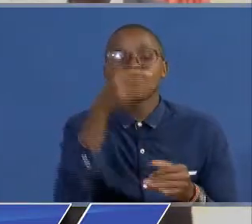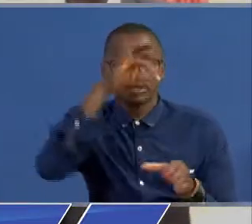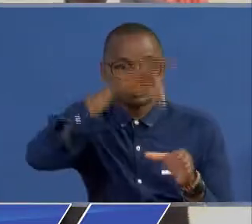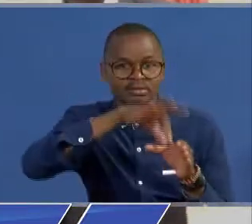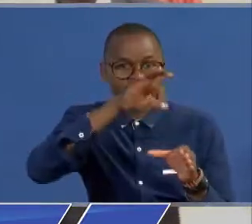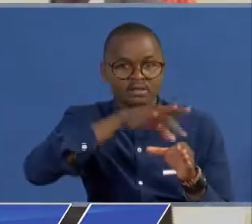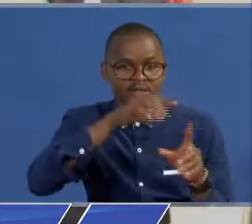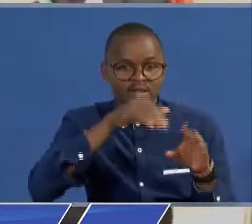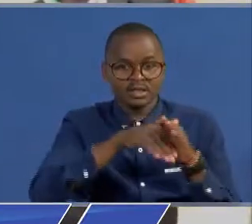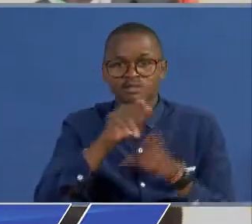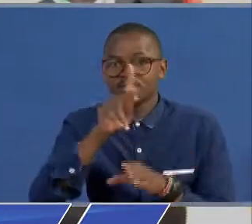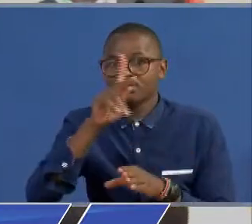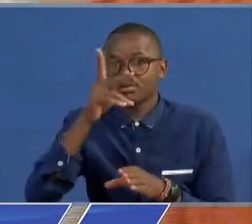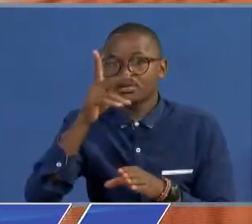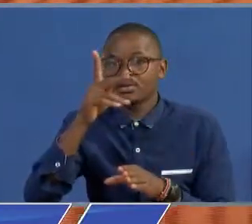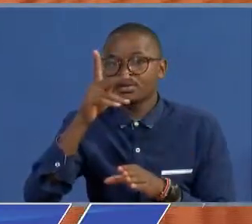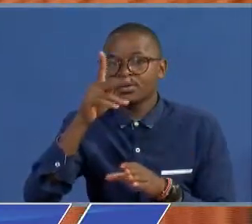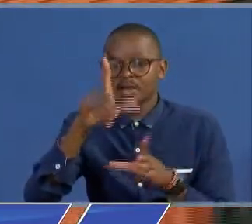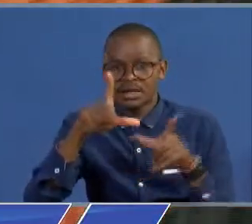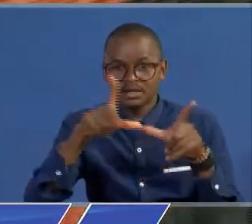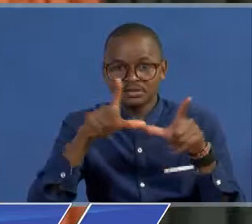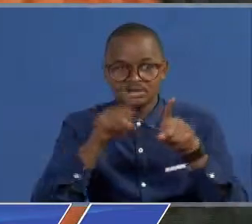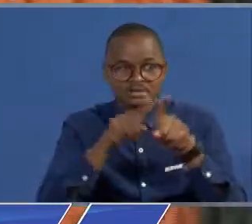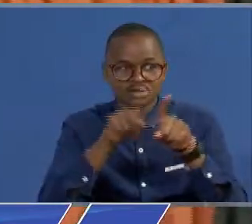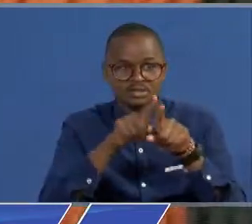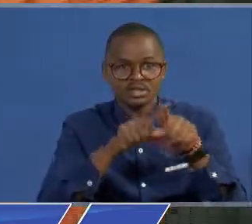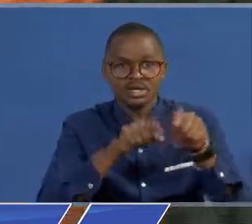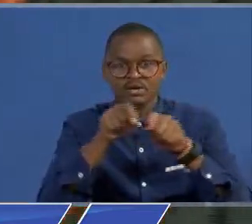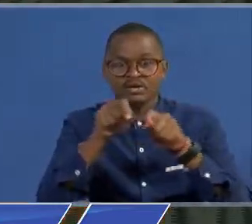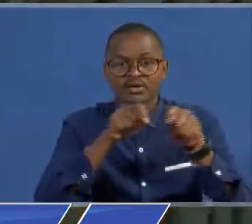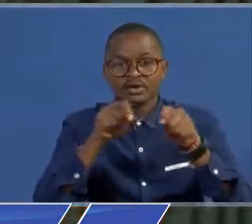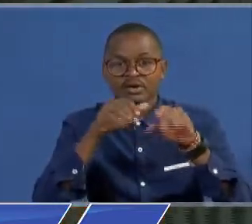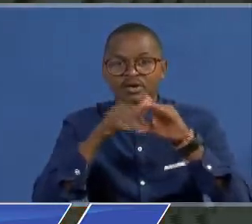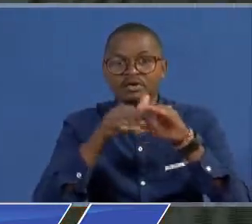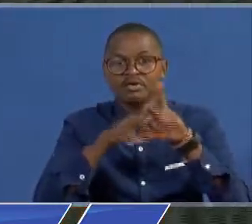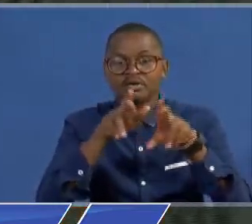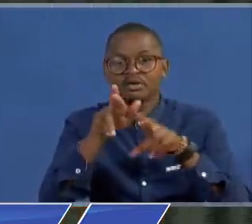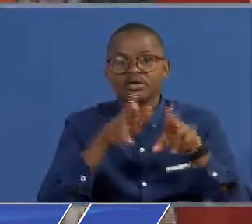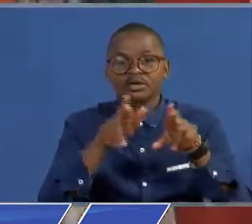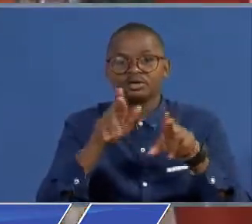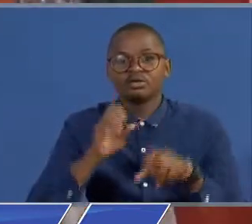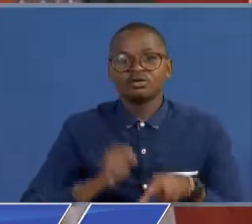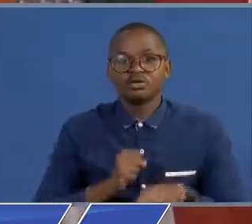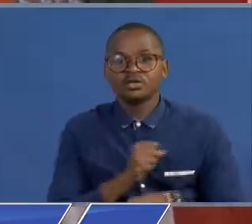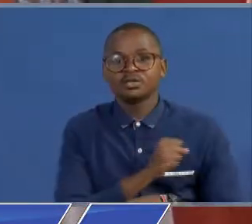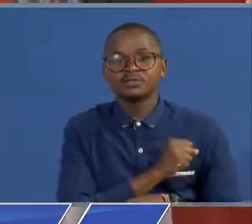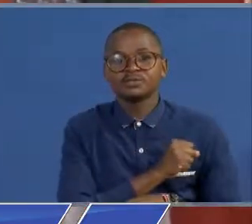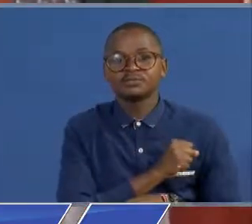deposit-taking saccos in Kenya, licensed and regulated by the Sacco Society Regulation Authority.